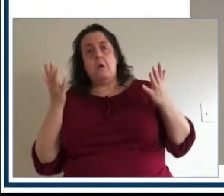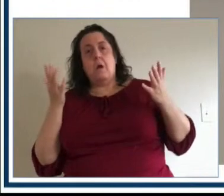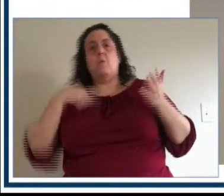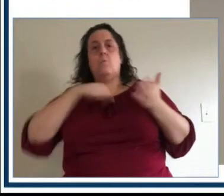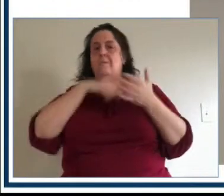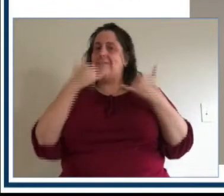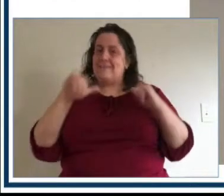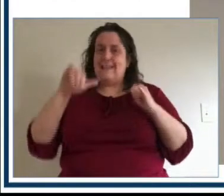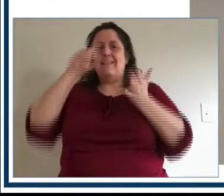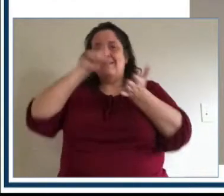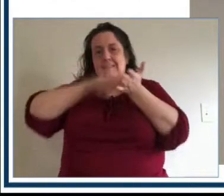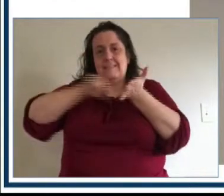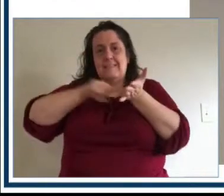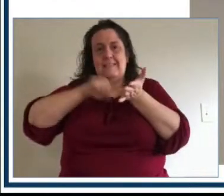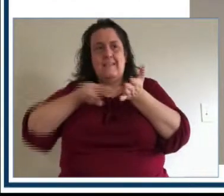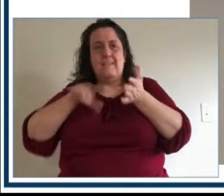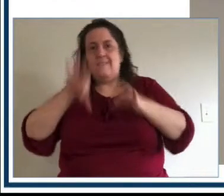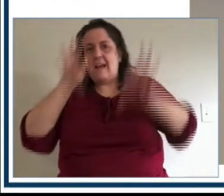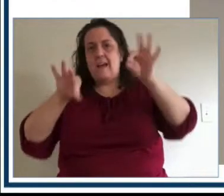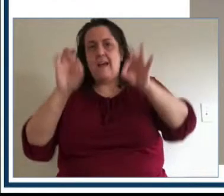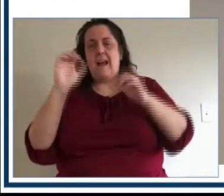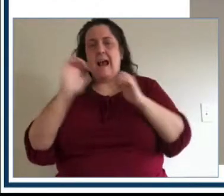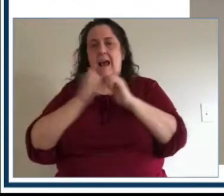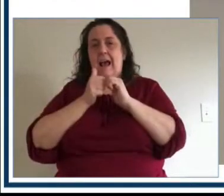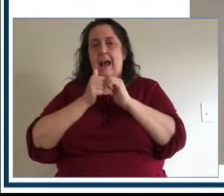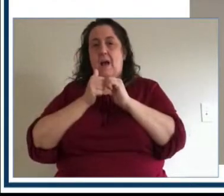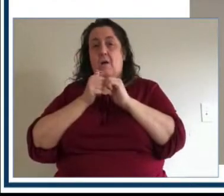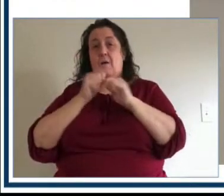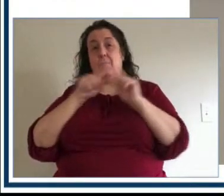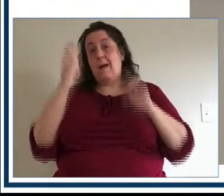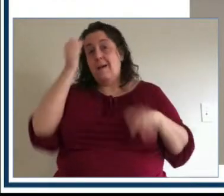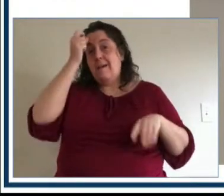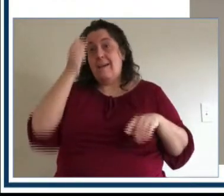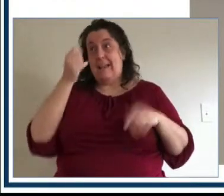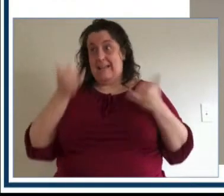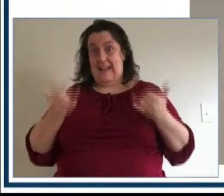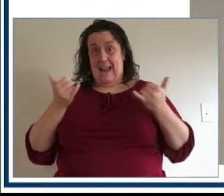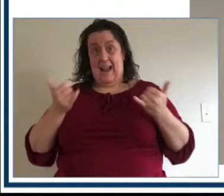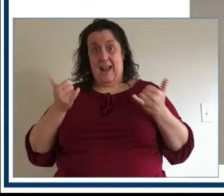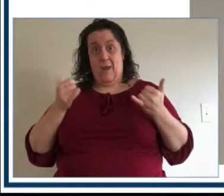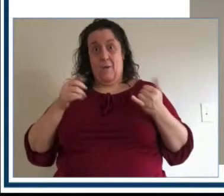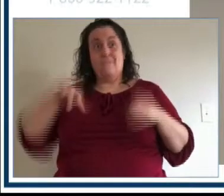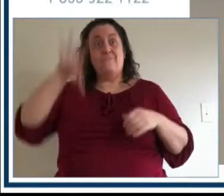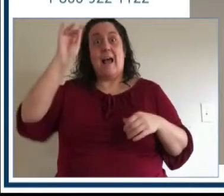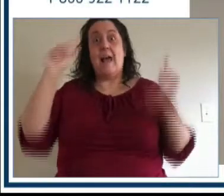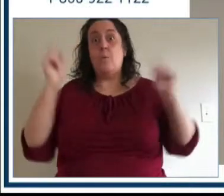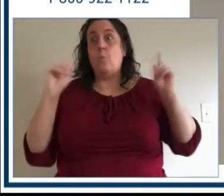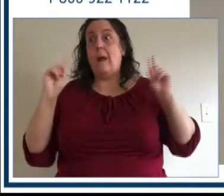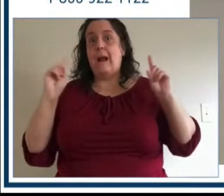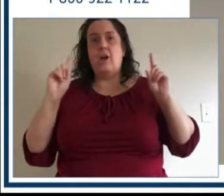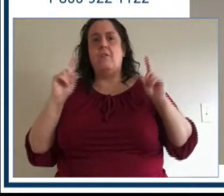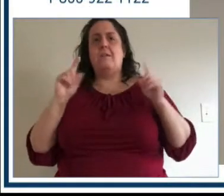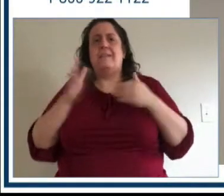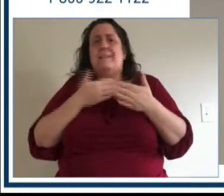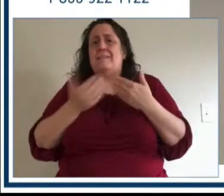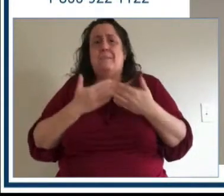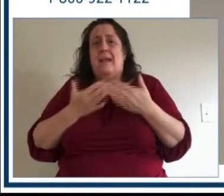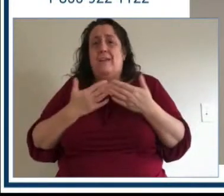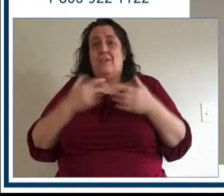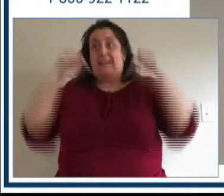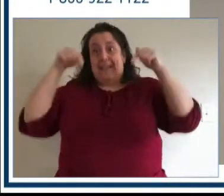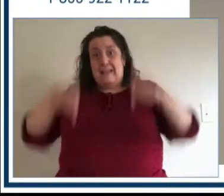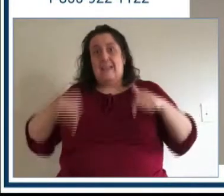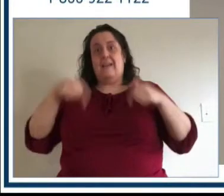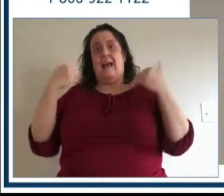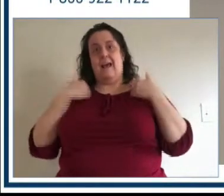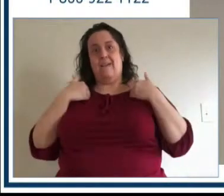together. But I guess the reality is it doesn't matter so much now where it started, where it stops. Omicron is here in Canada. It's going to spread. It's going to